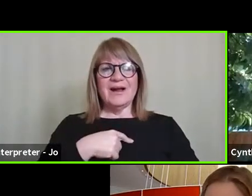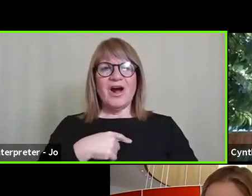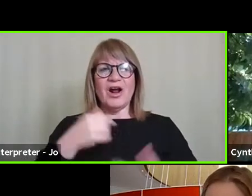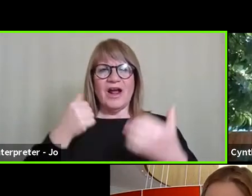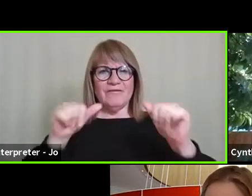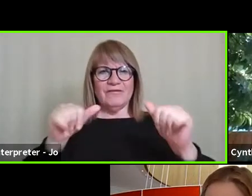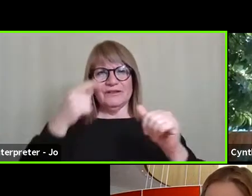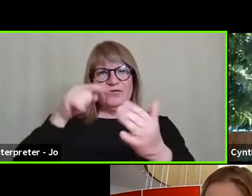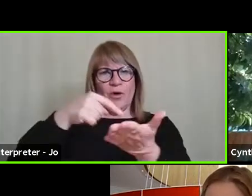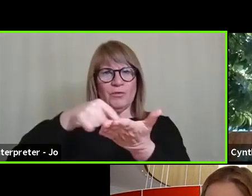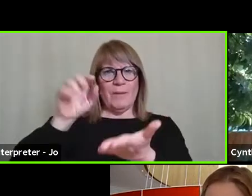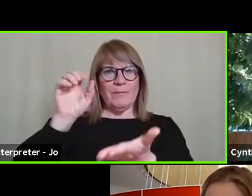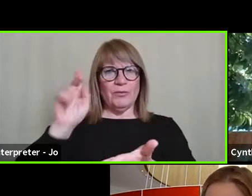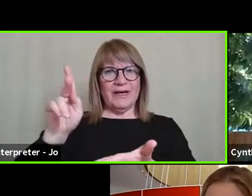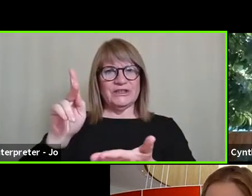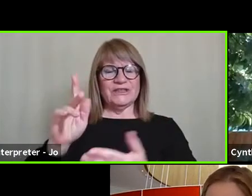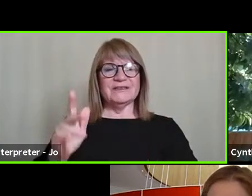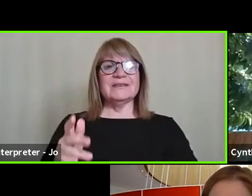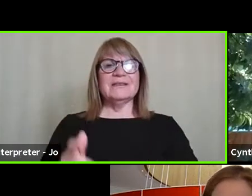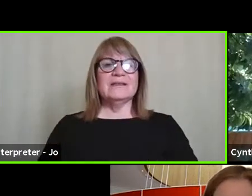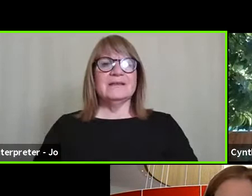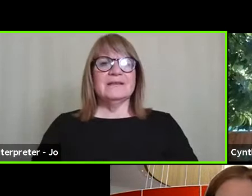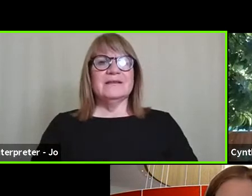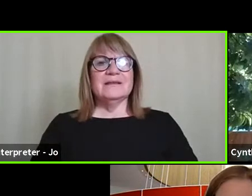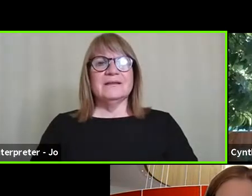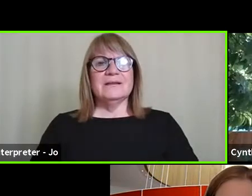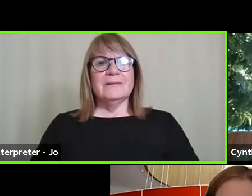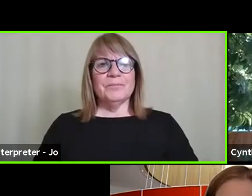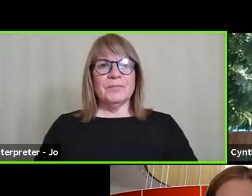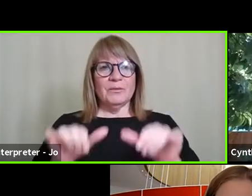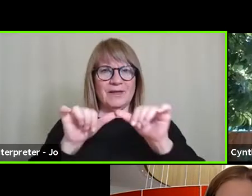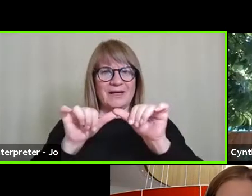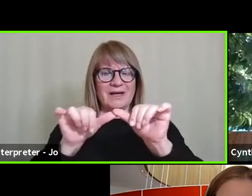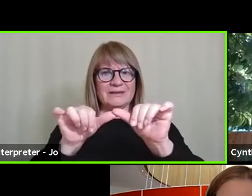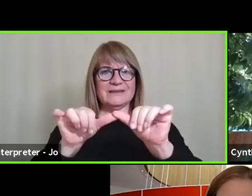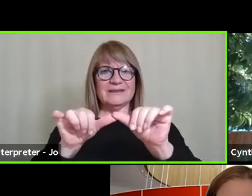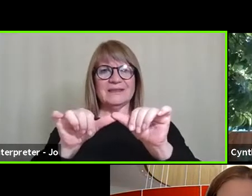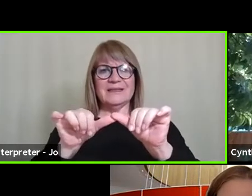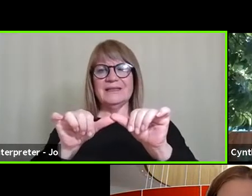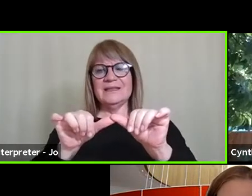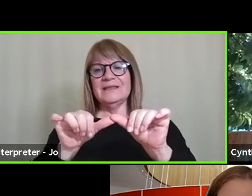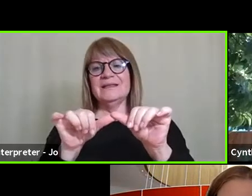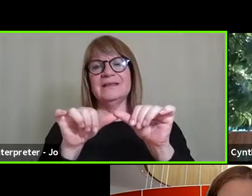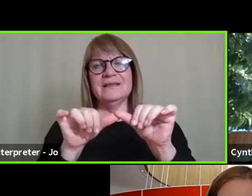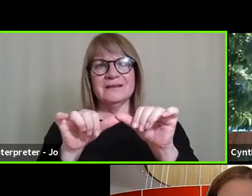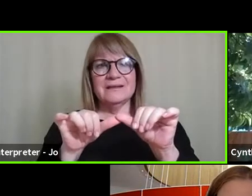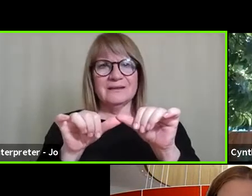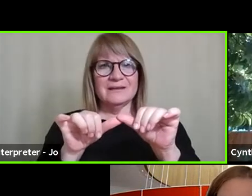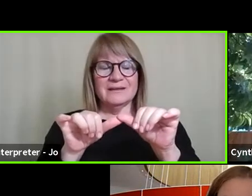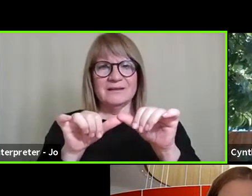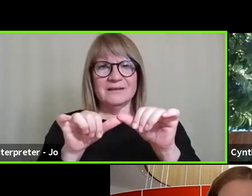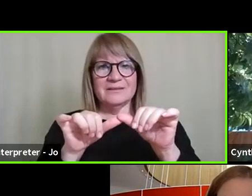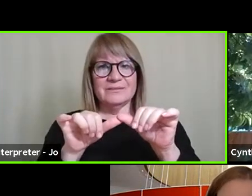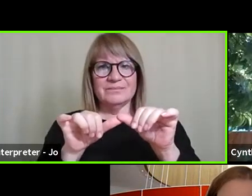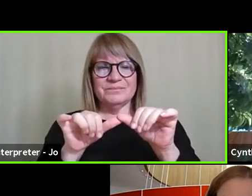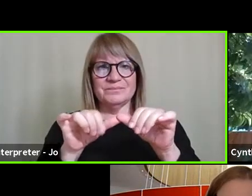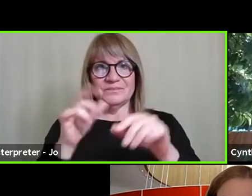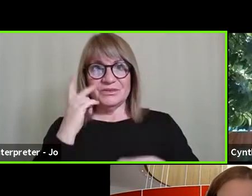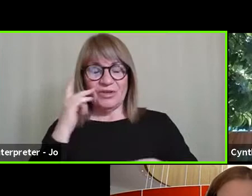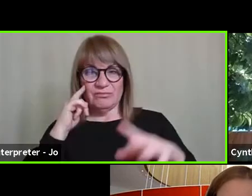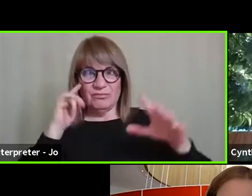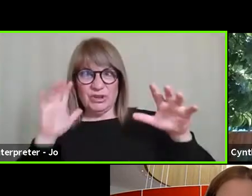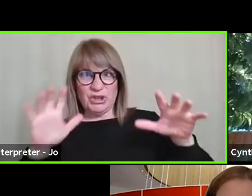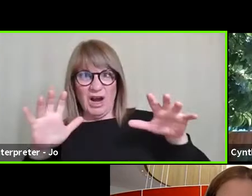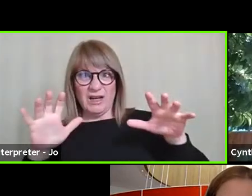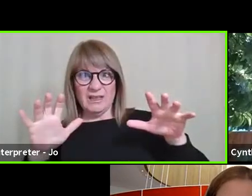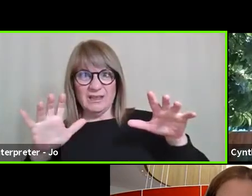constantly encountered we constantly encountered um shock our legislators were shocked of this